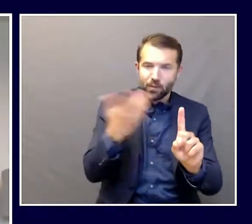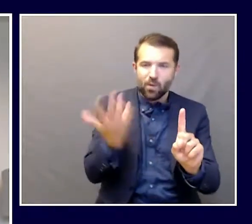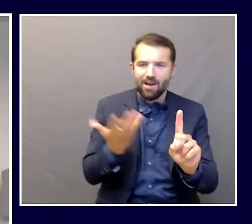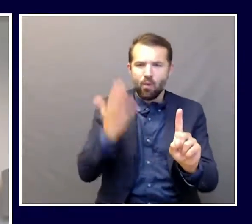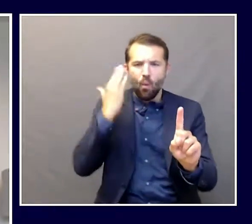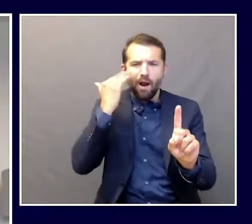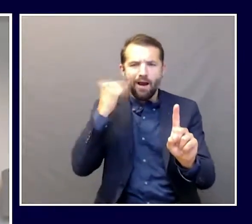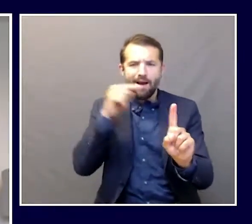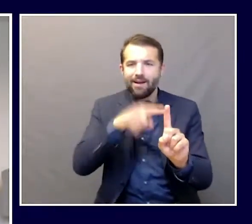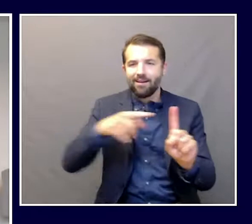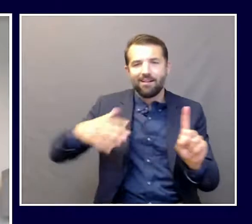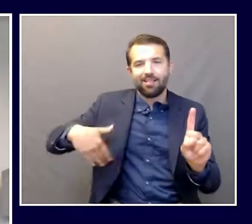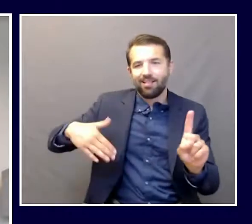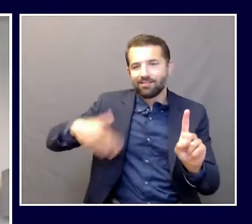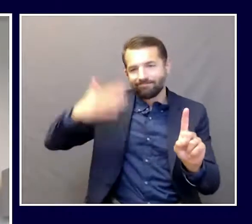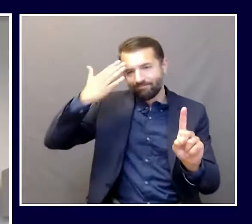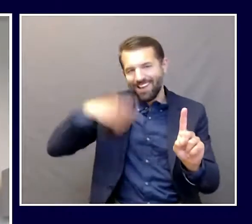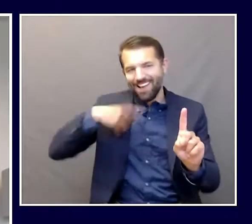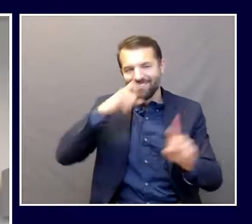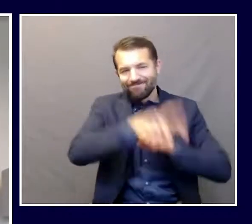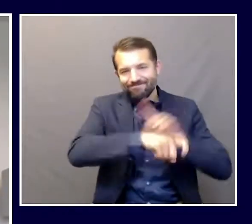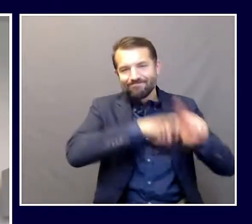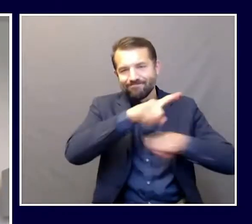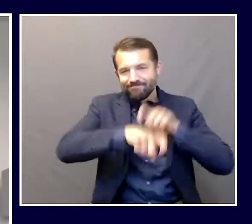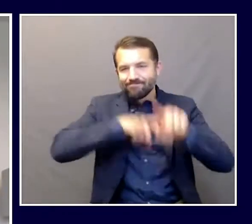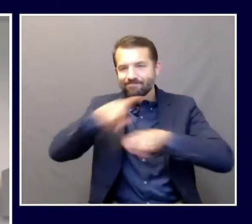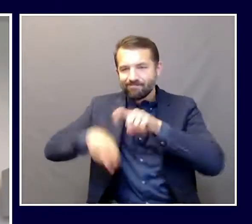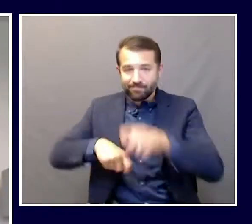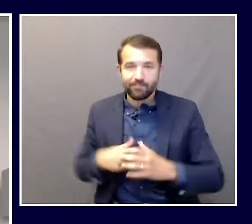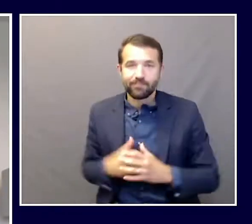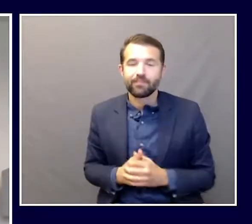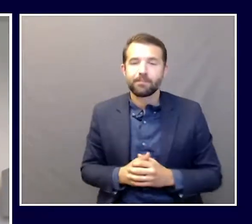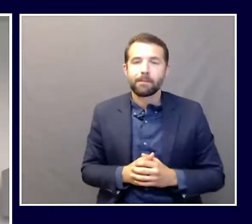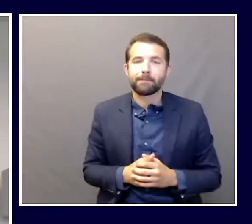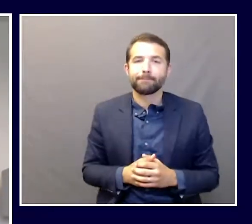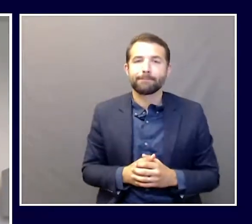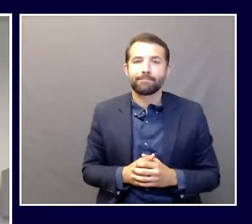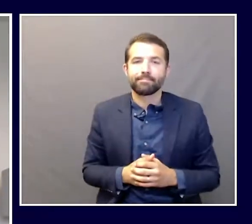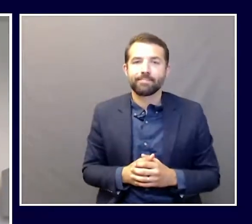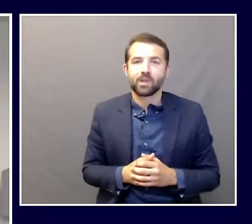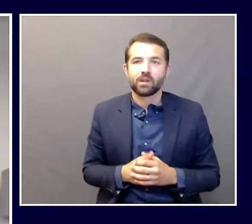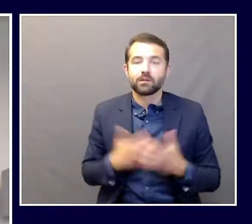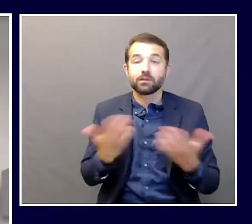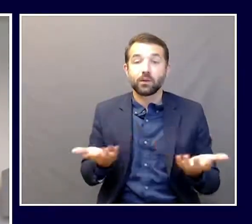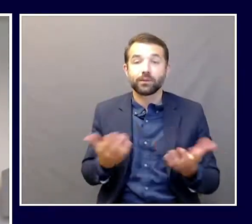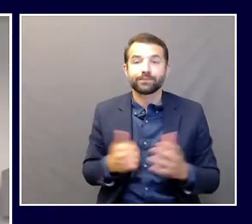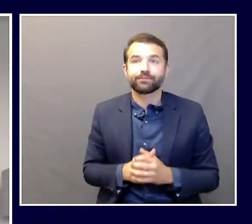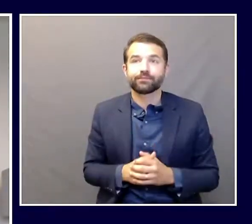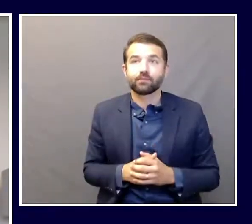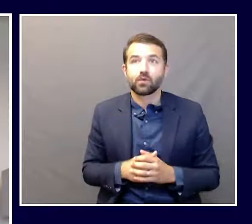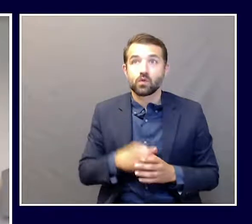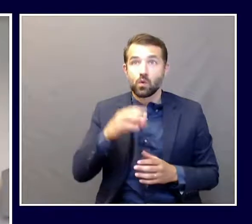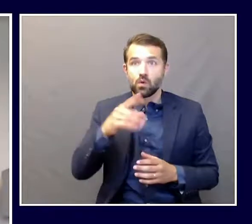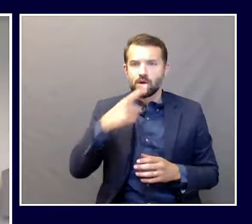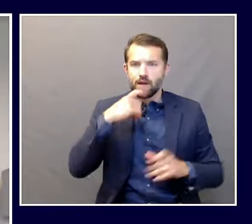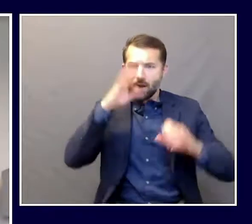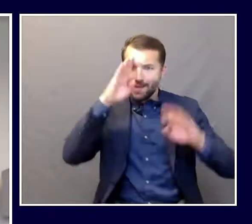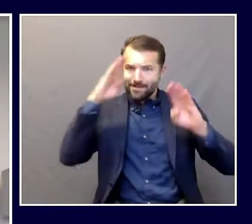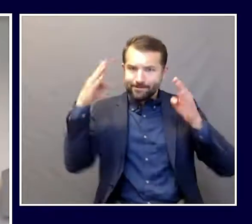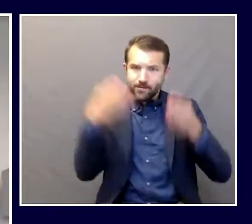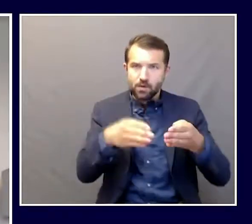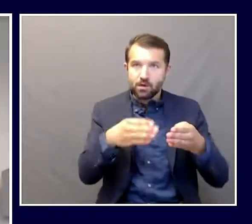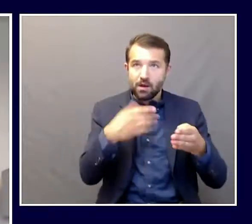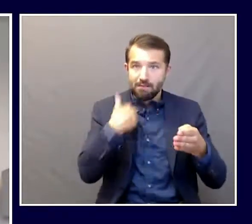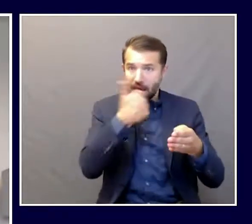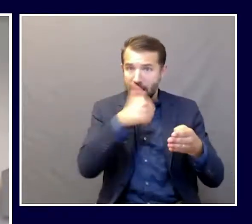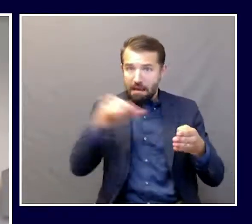Do you have, do you have a sense at this point as to, what those pockets are? I mean, we're obviously seeing geographic disparities, but